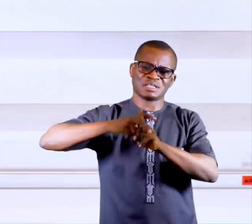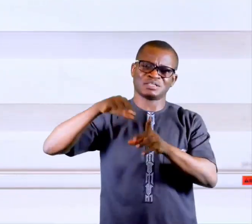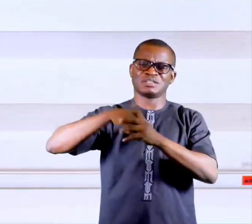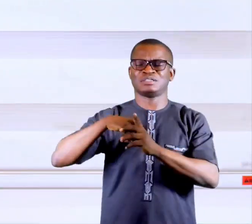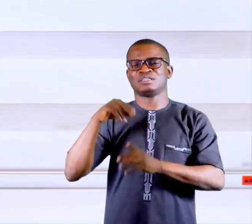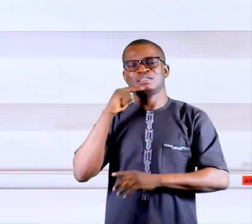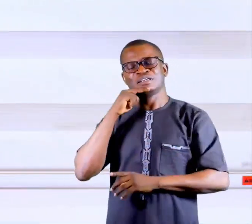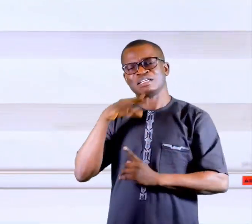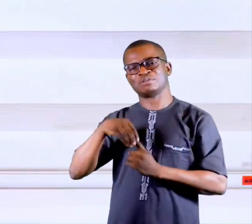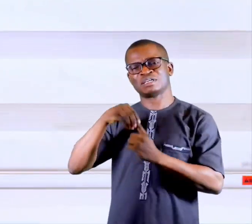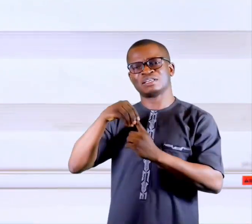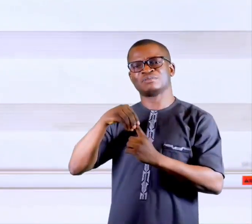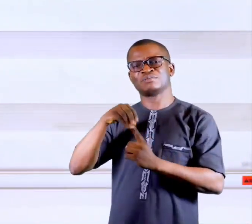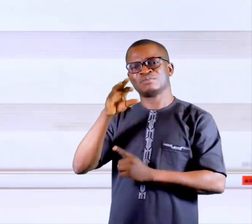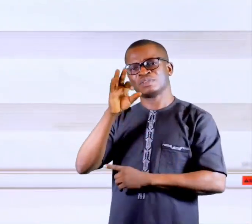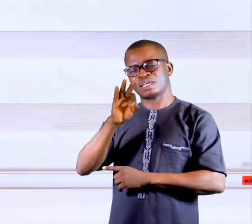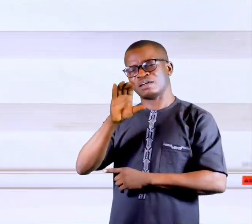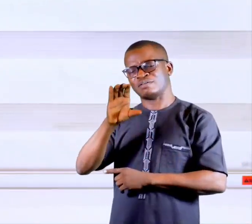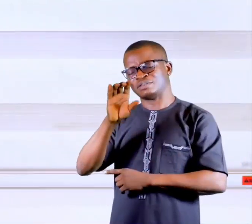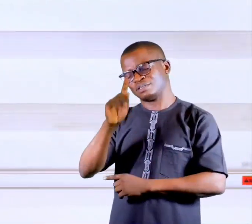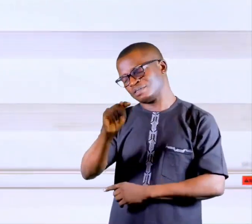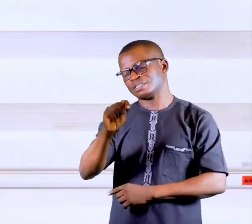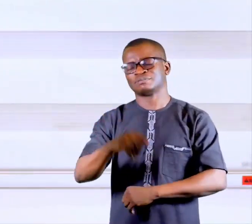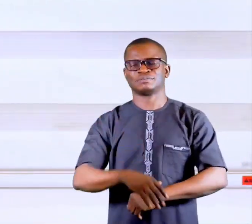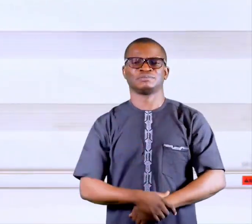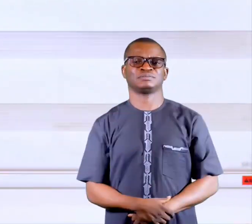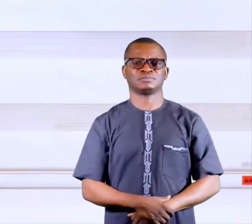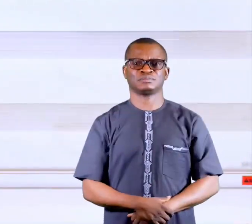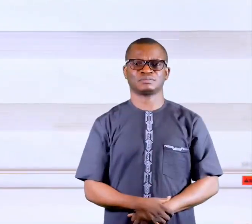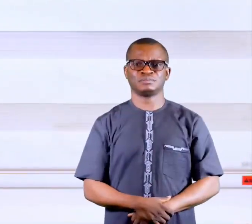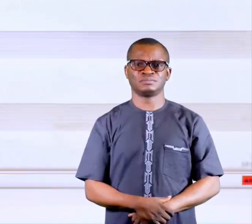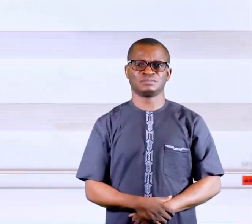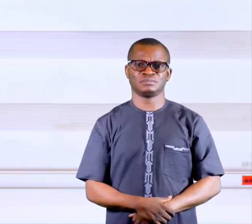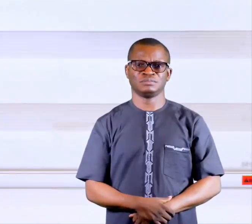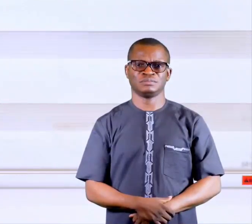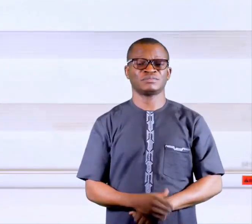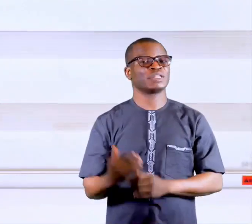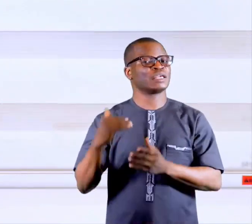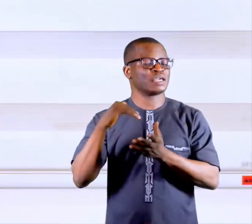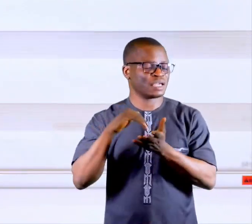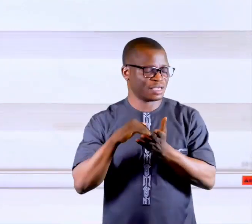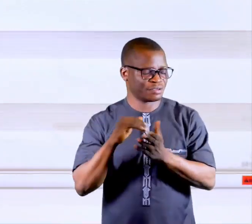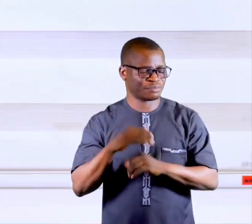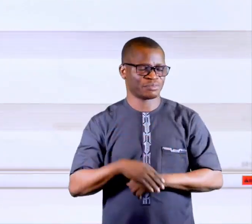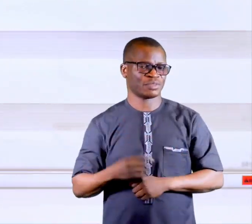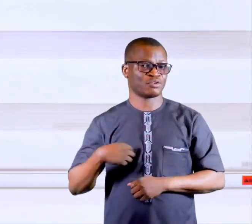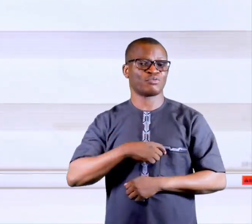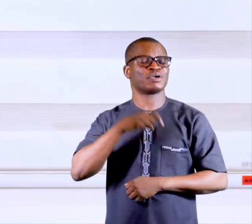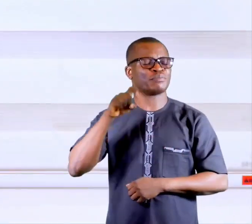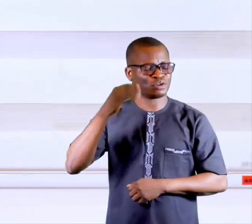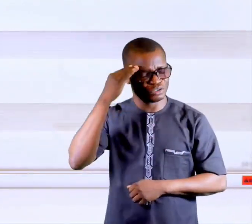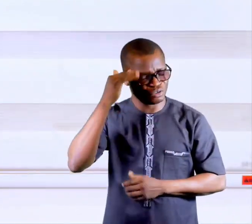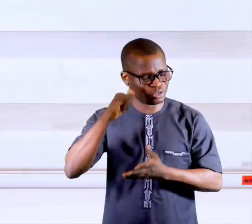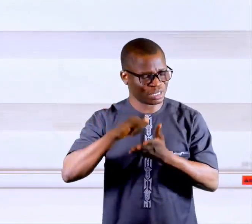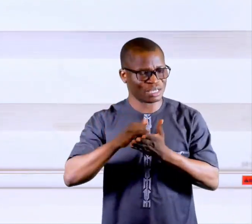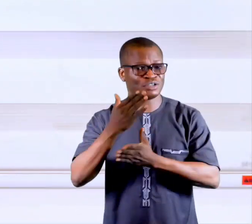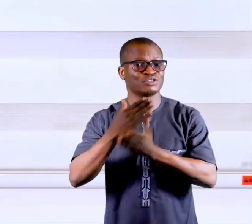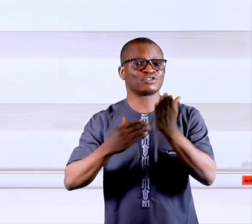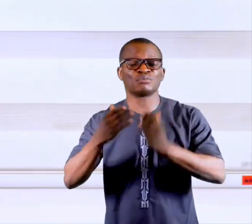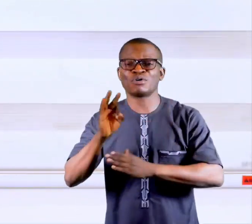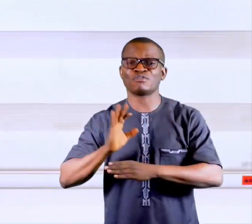in the country, and particularly in Federal Capital Territory. again, we should note that some of